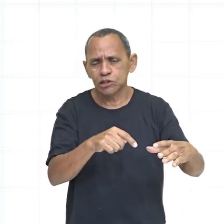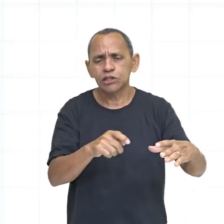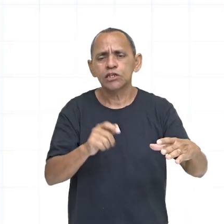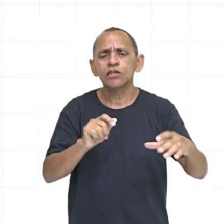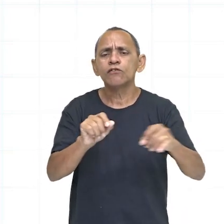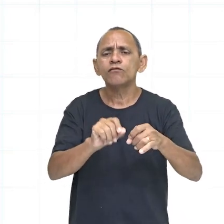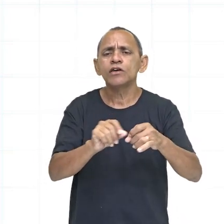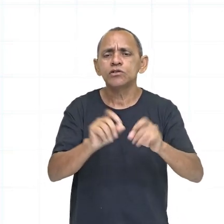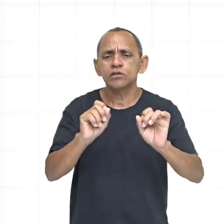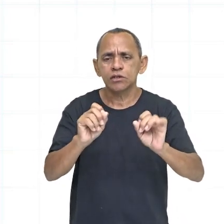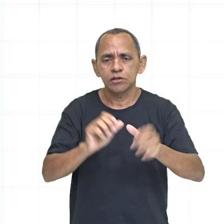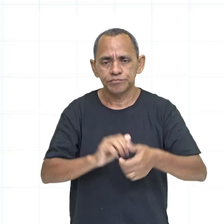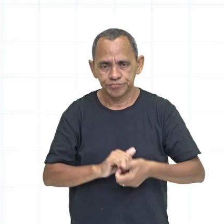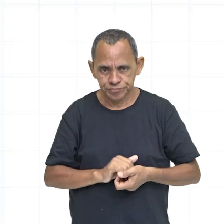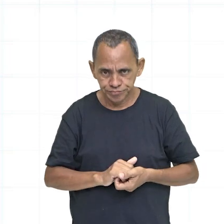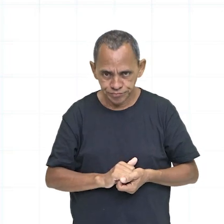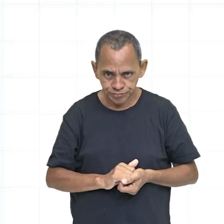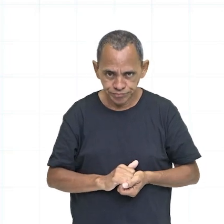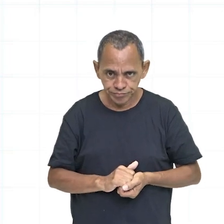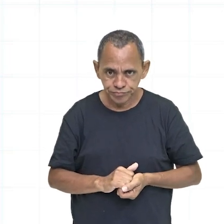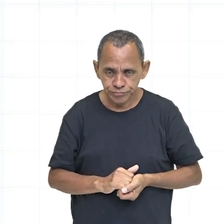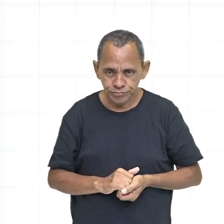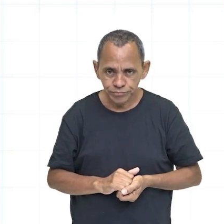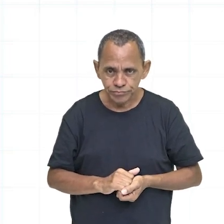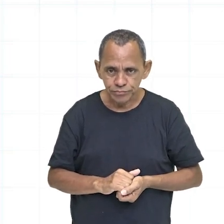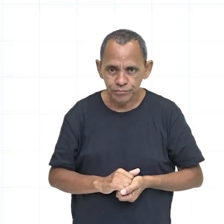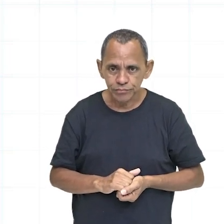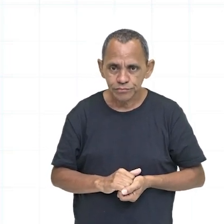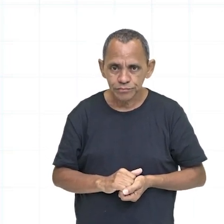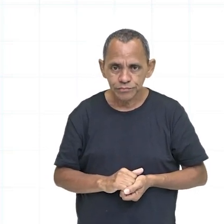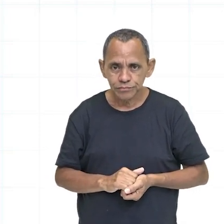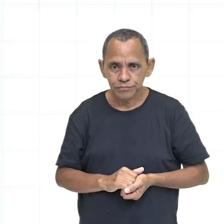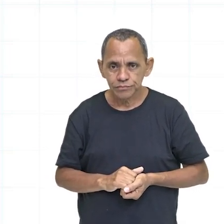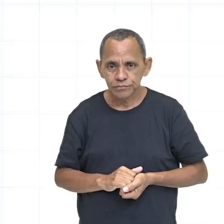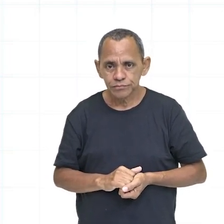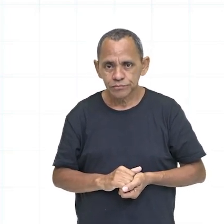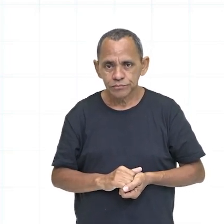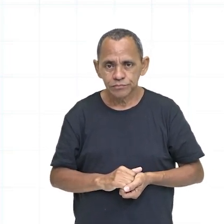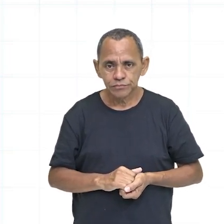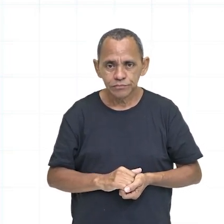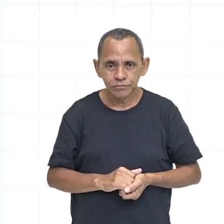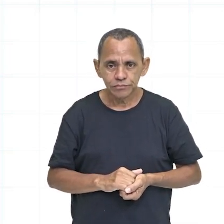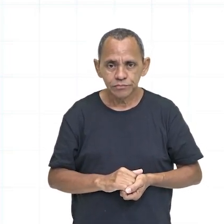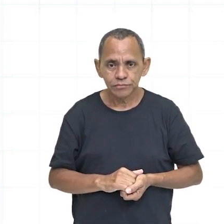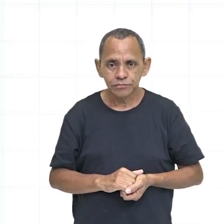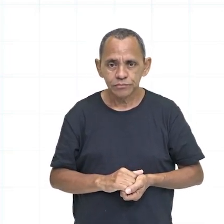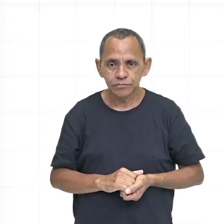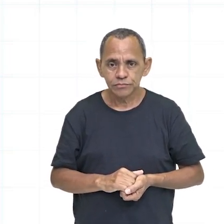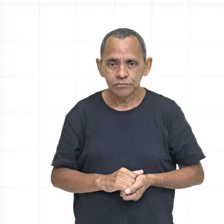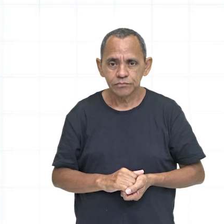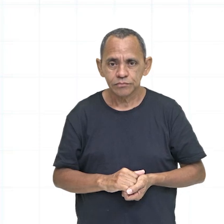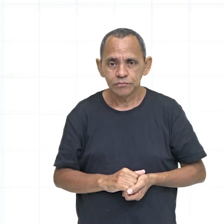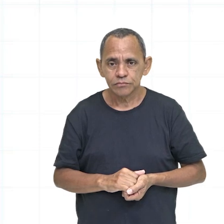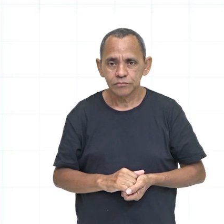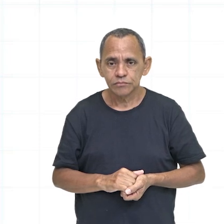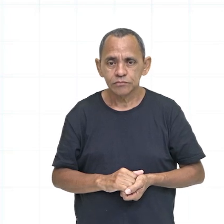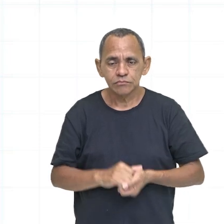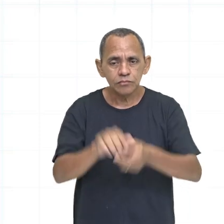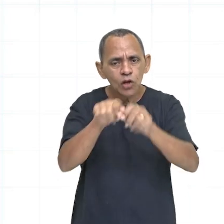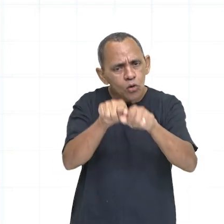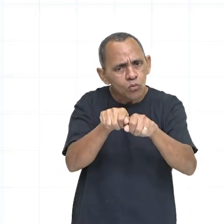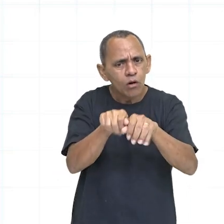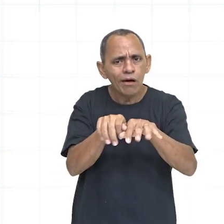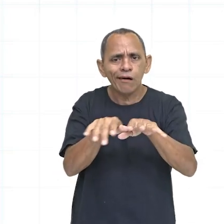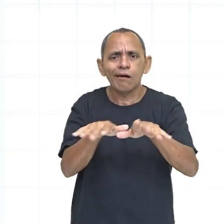United States, played a significant role in spreading English. Spreading é